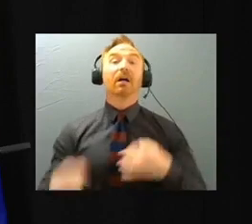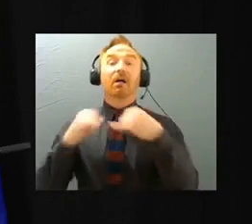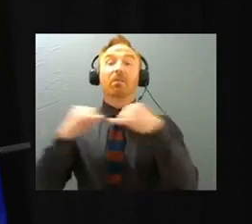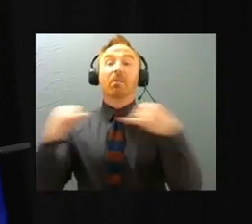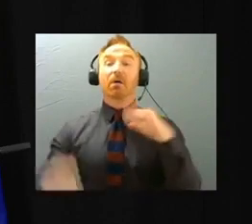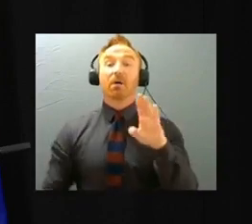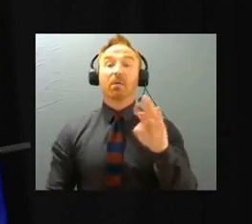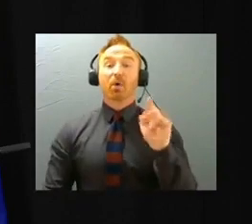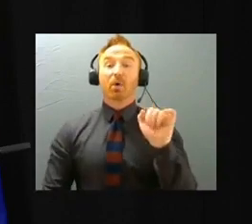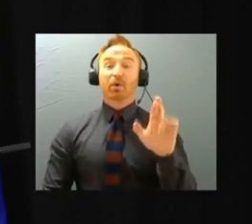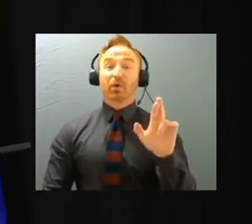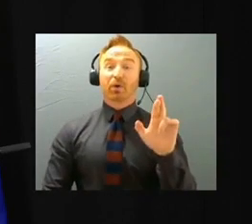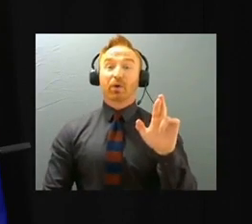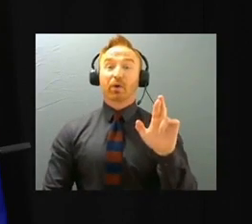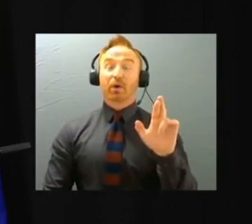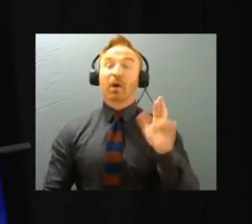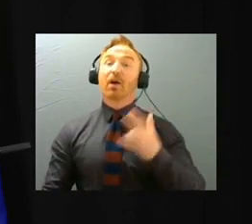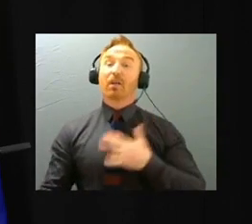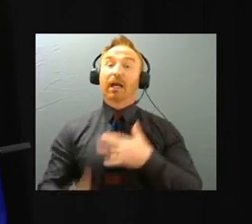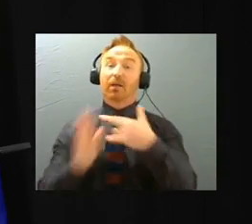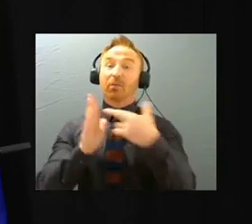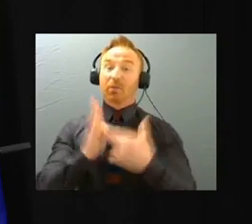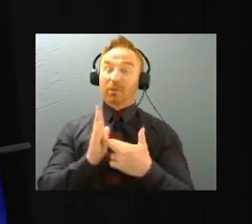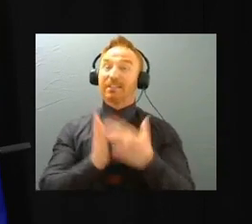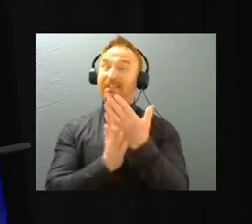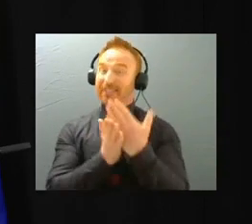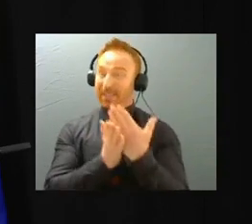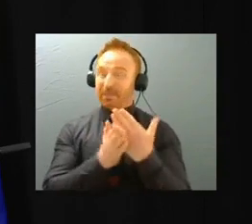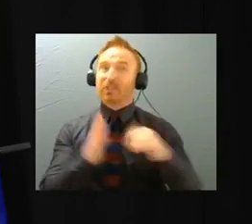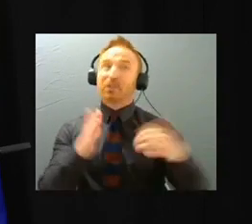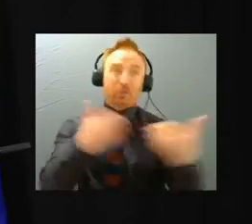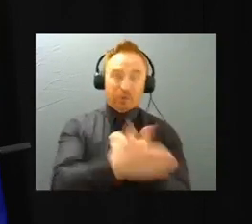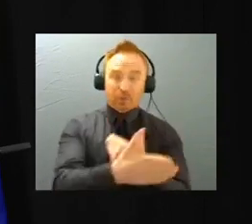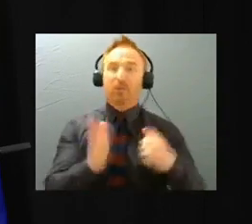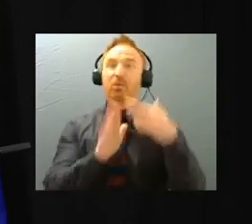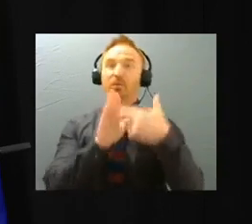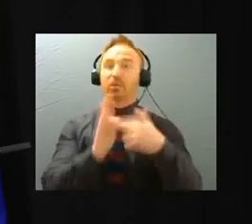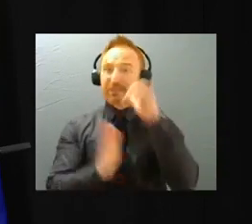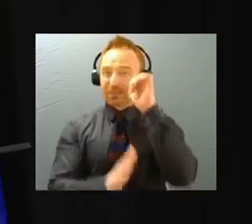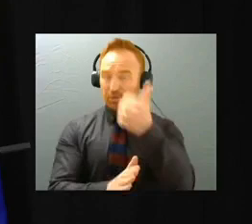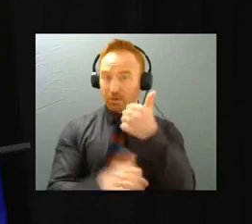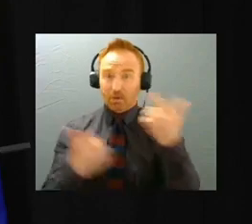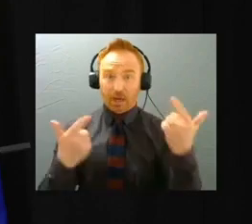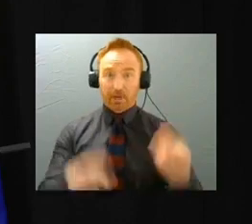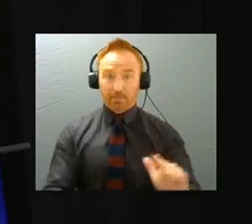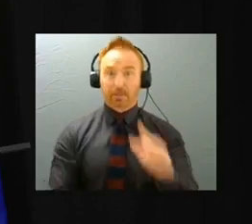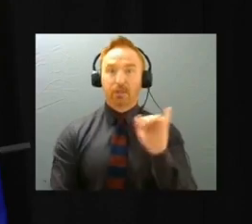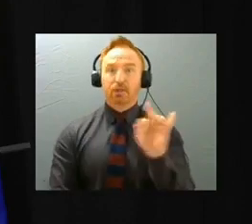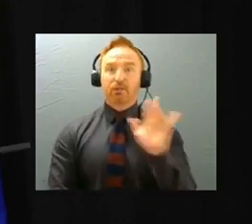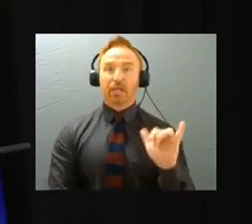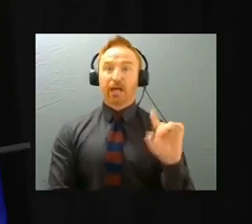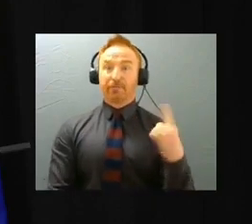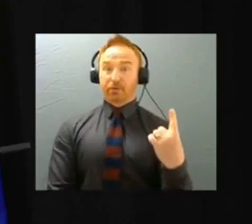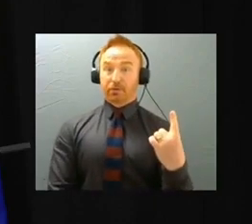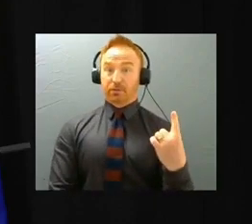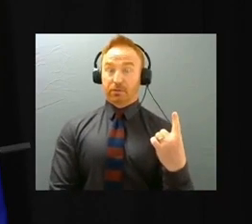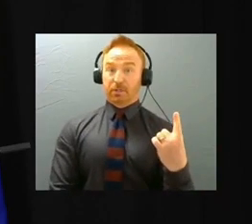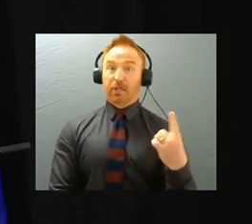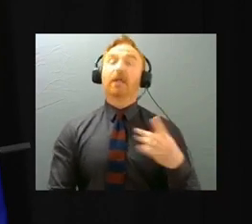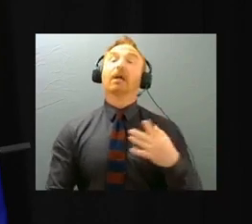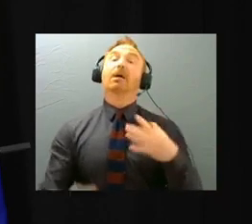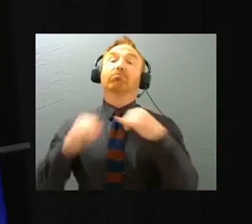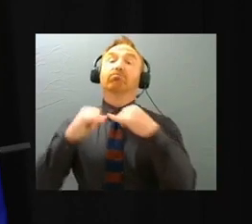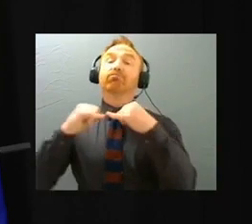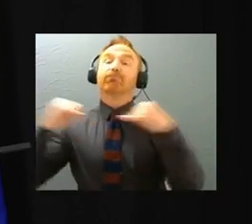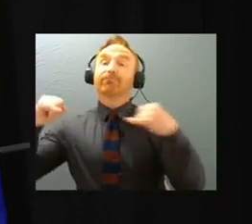tomorrow, new border control measures will also come into effect. As of July 1st, residents of British Columbia and Yukon will